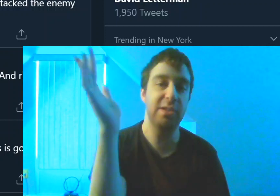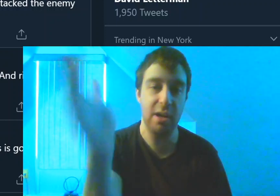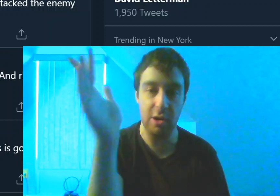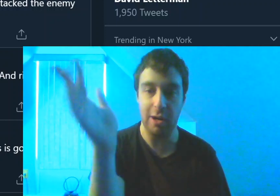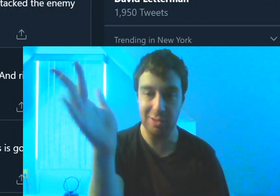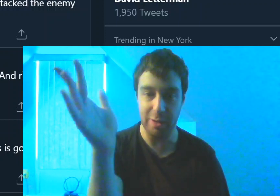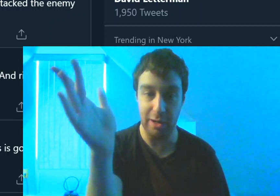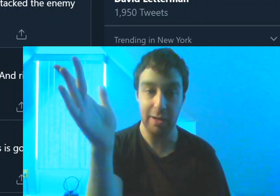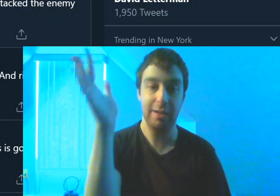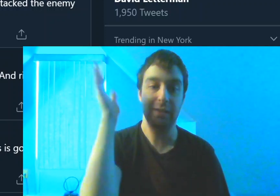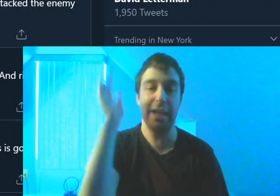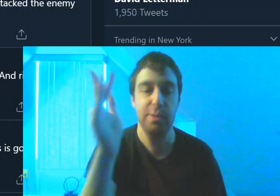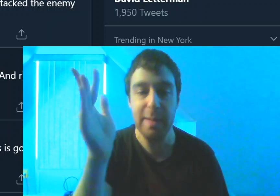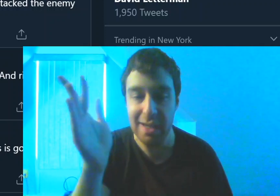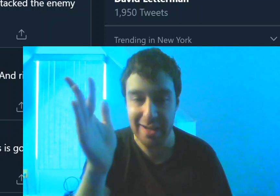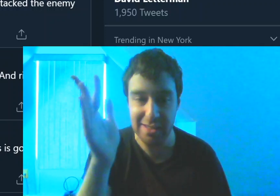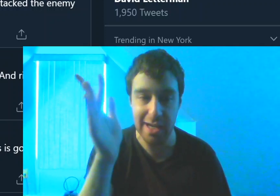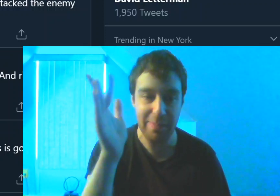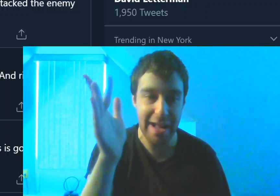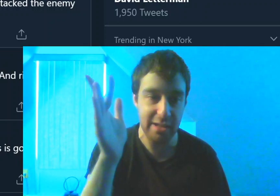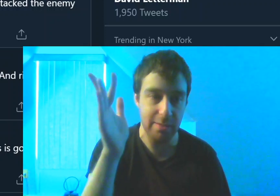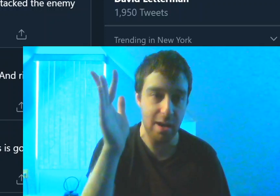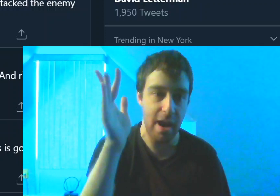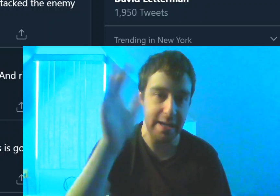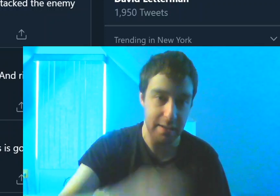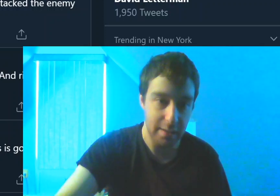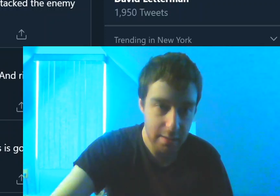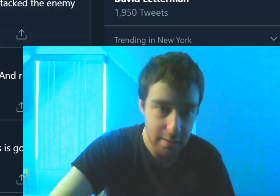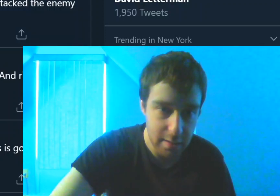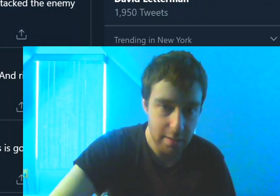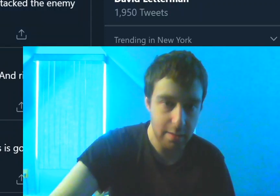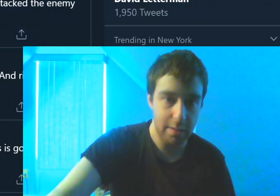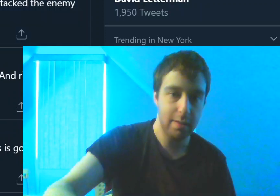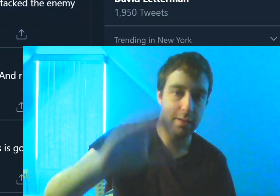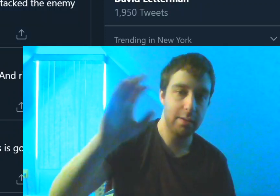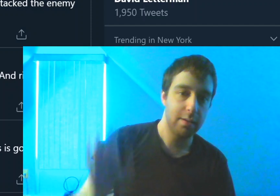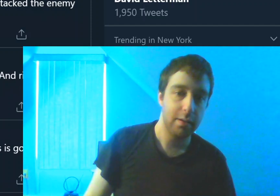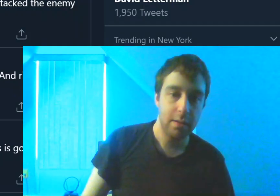David Zucker on Twitter? They should be giving us updates online.